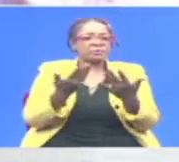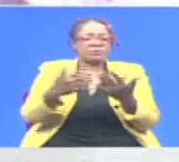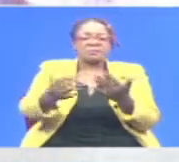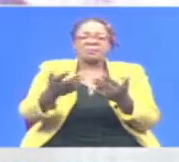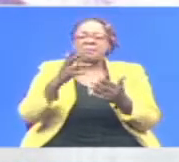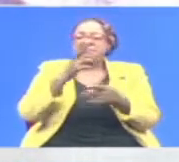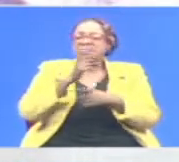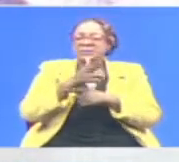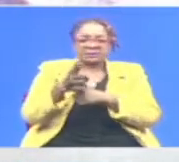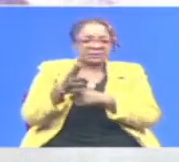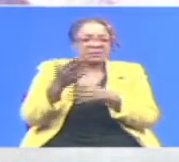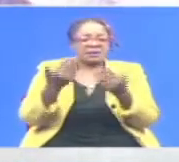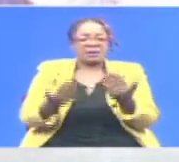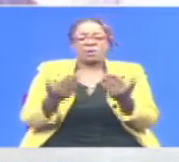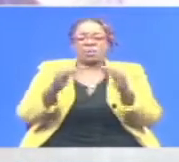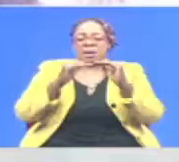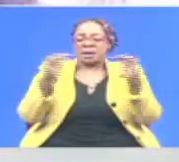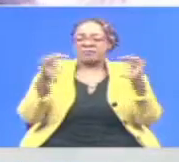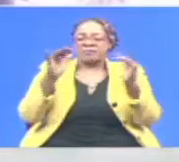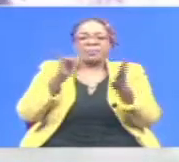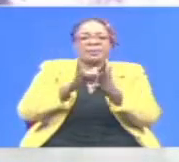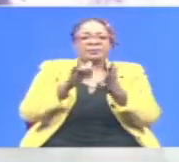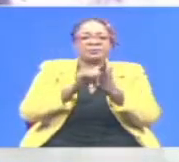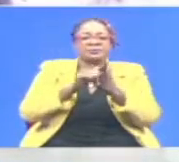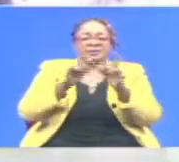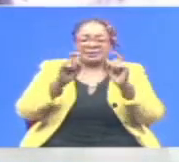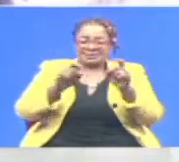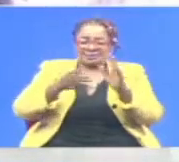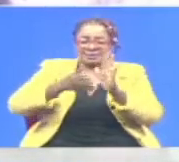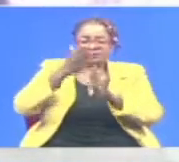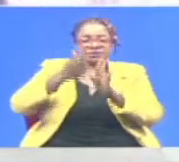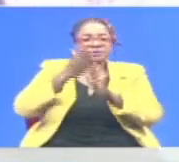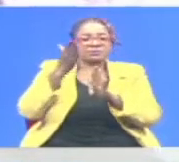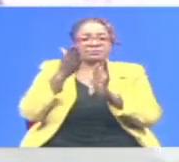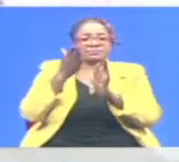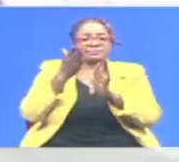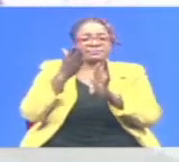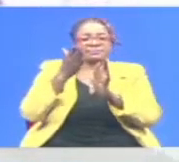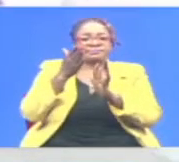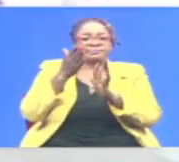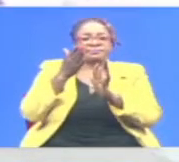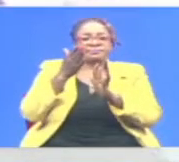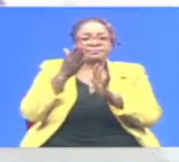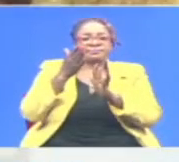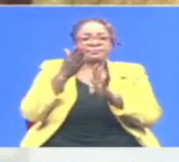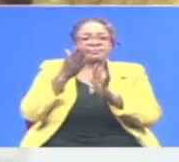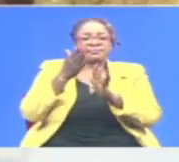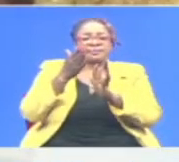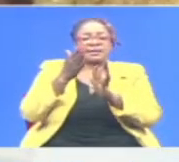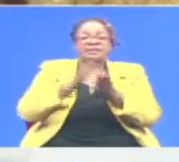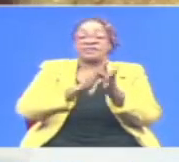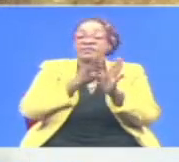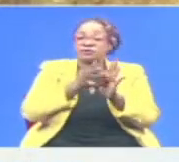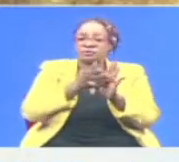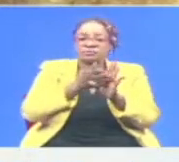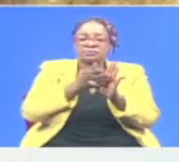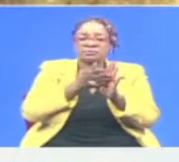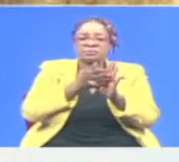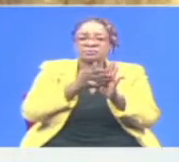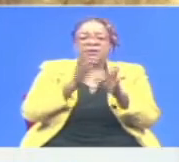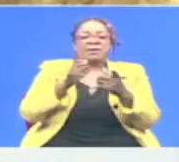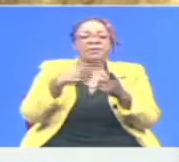levels that require urgent, and as a matter of fact, immediate intervention. Kisha